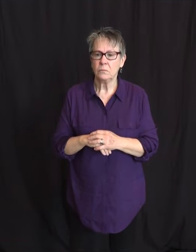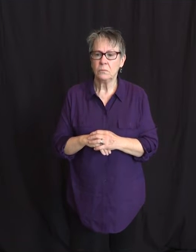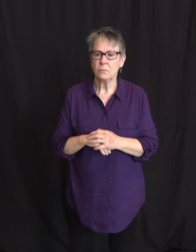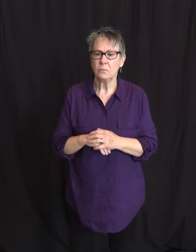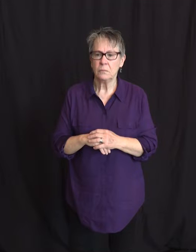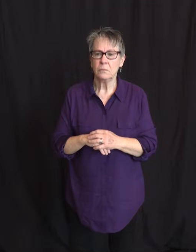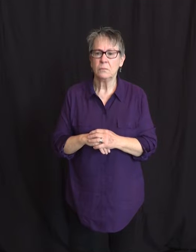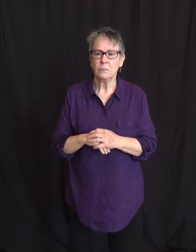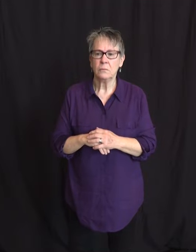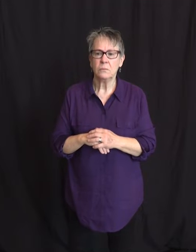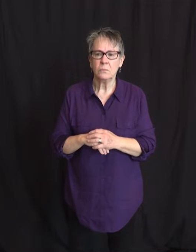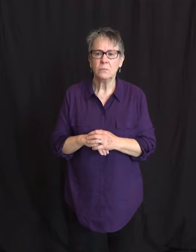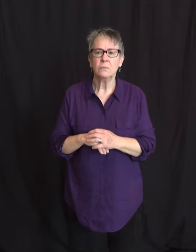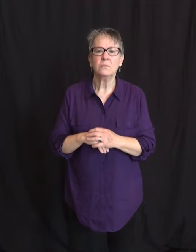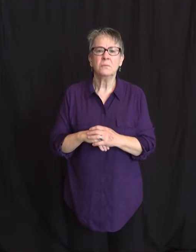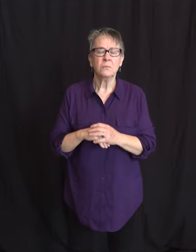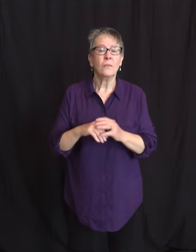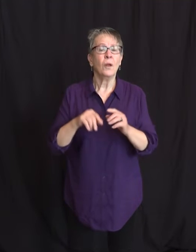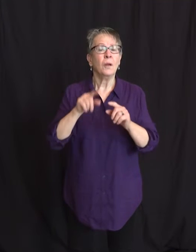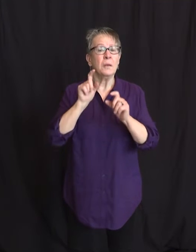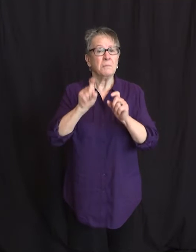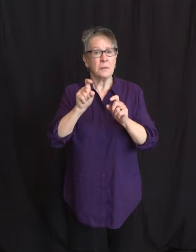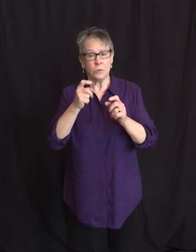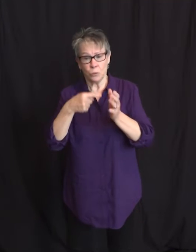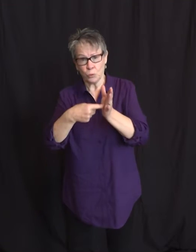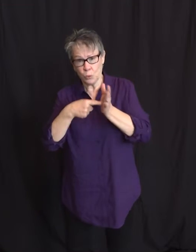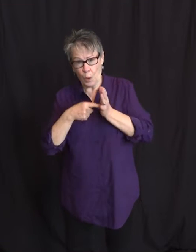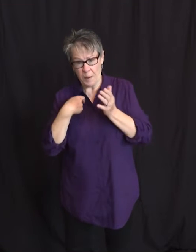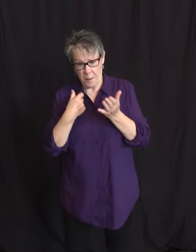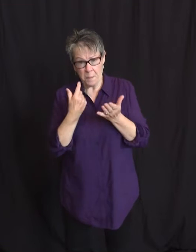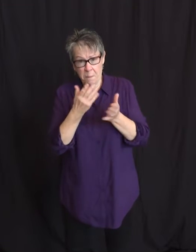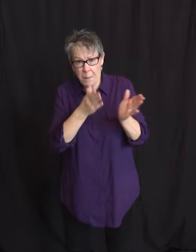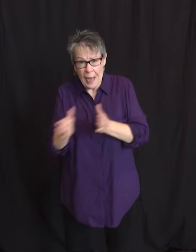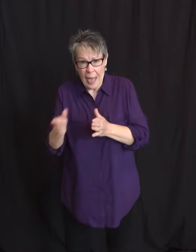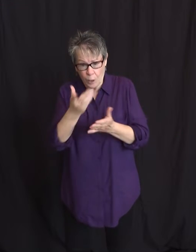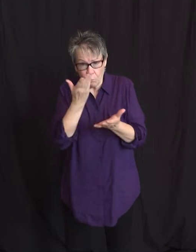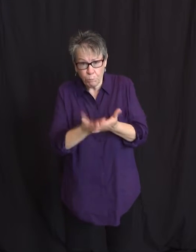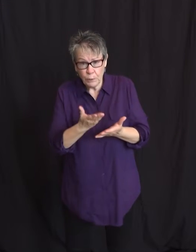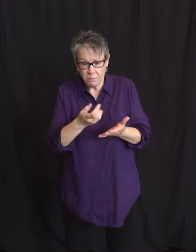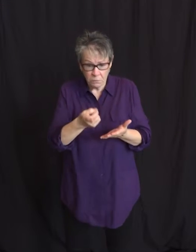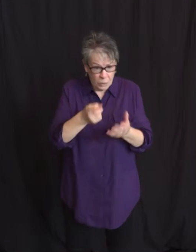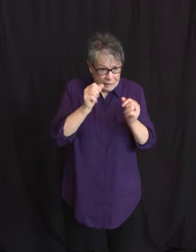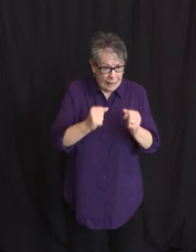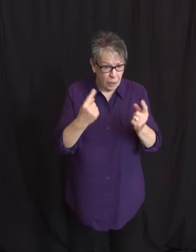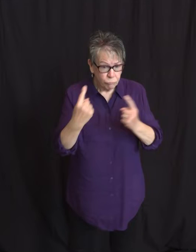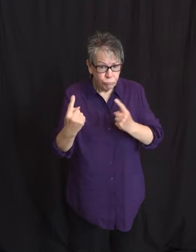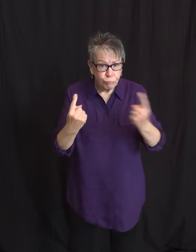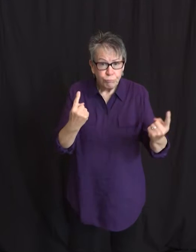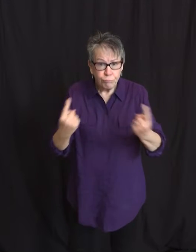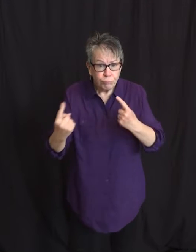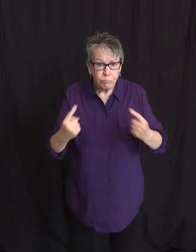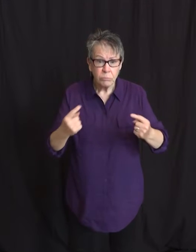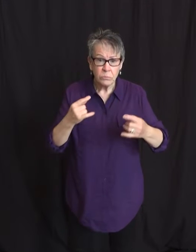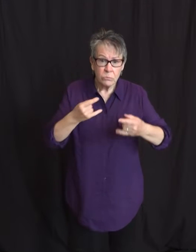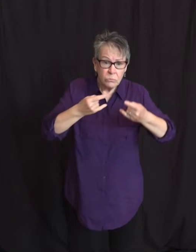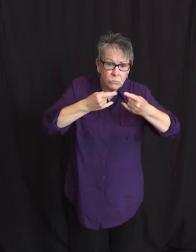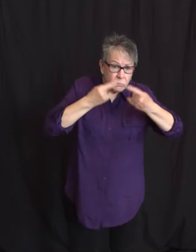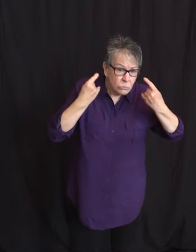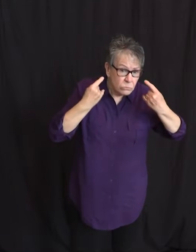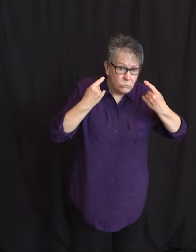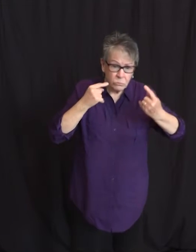social distancing, mask policies. Again, I've become a big mask person. I